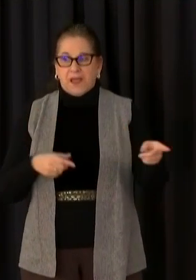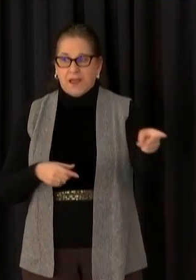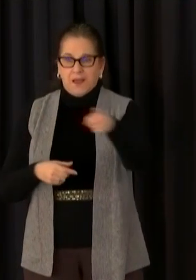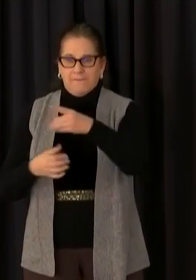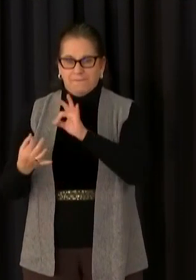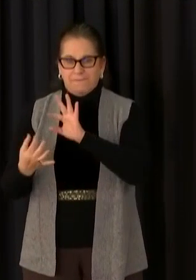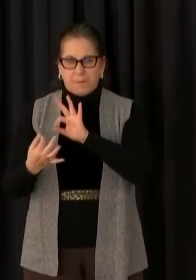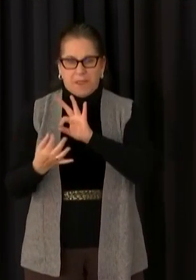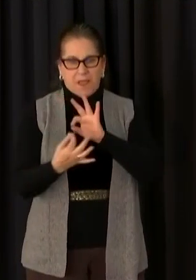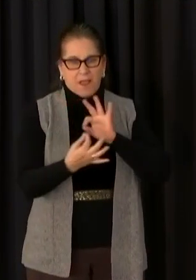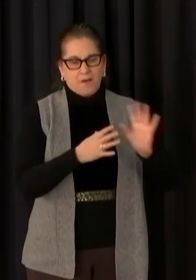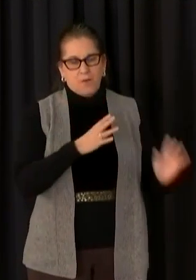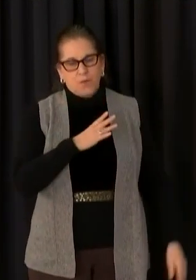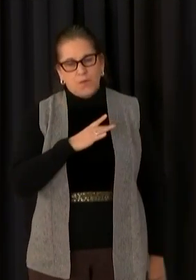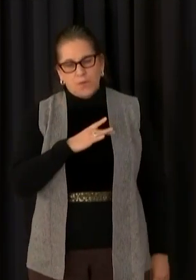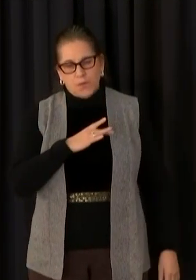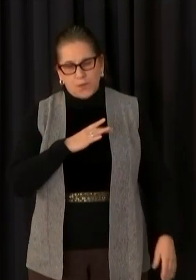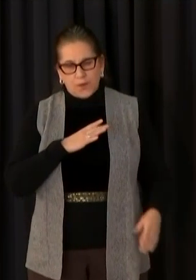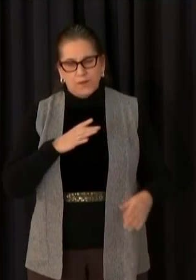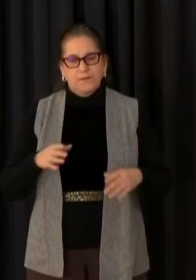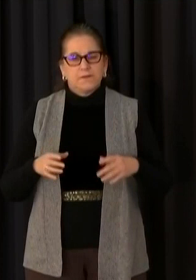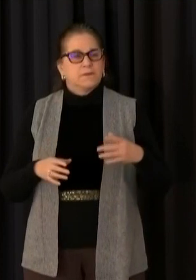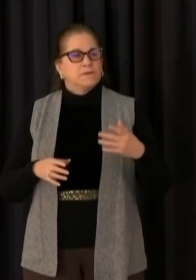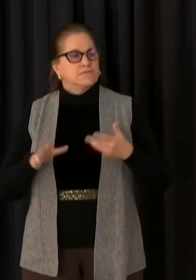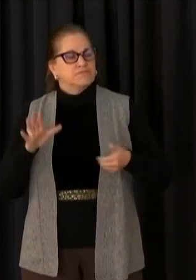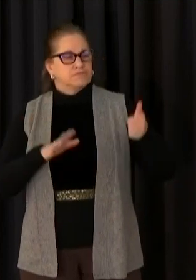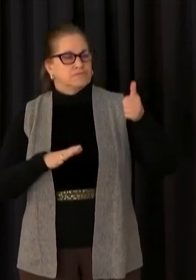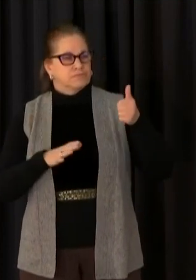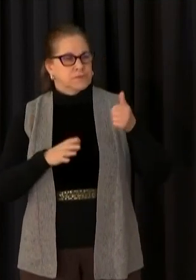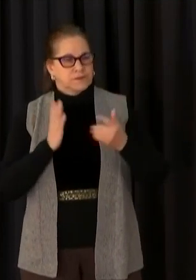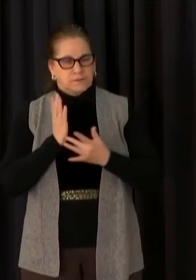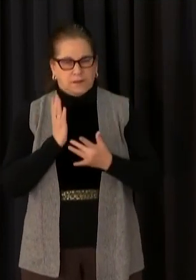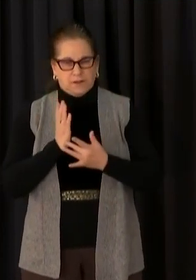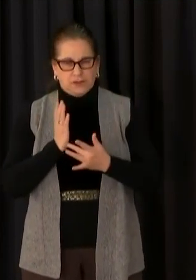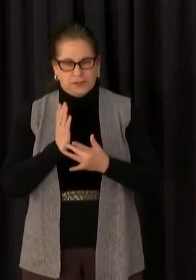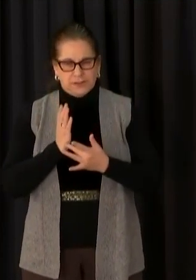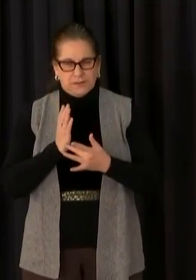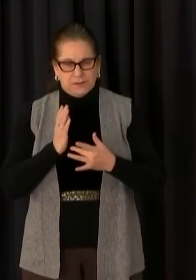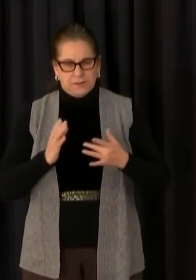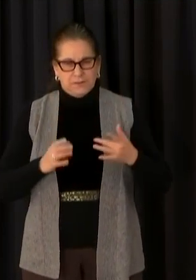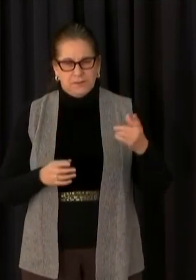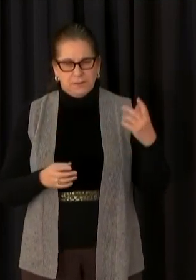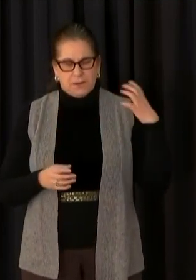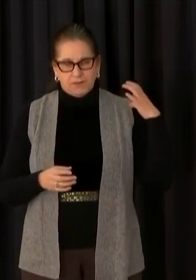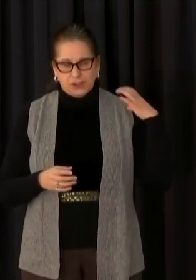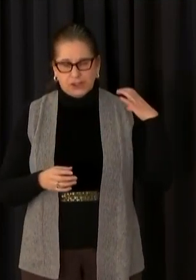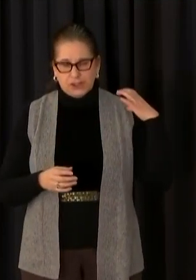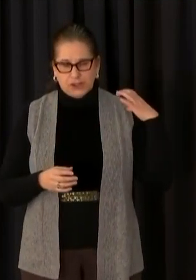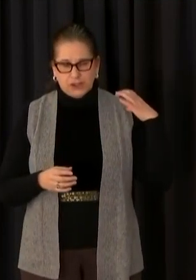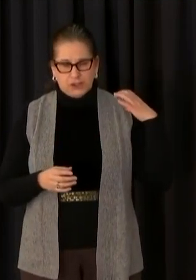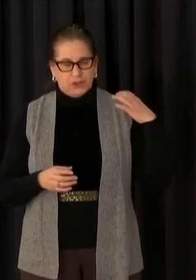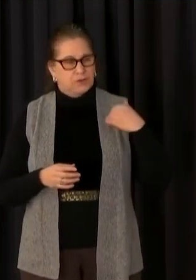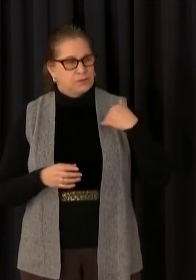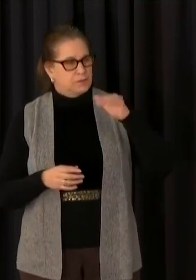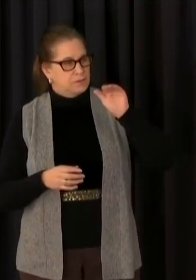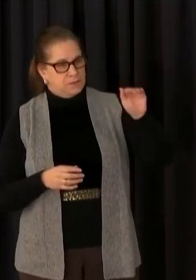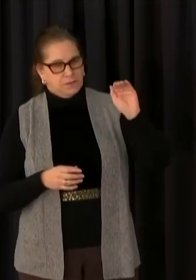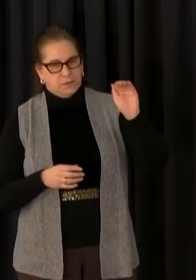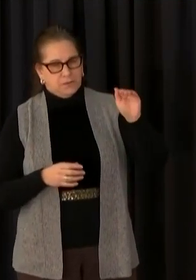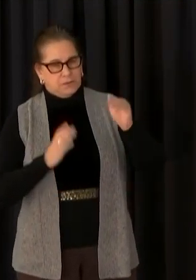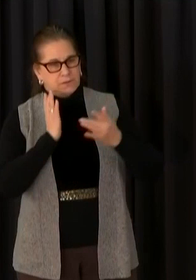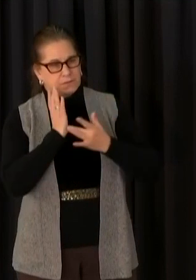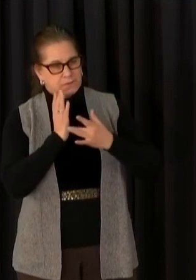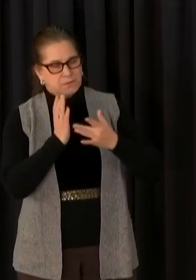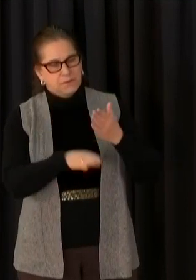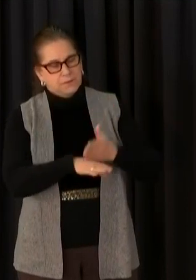our Chief Technology Office, who is working with the developers of the system and the tool to be able to resolve